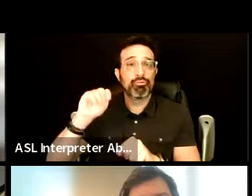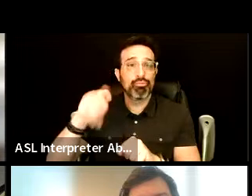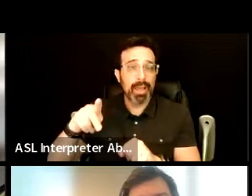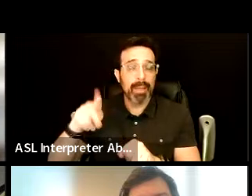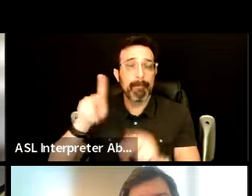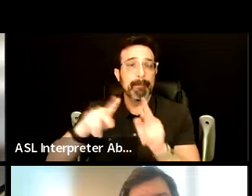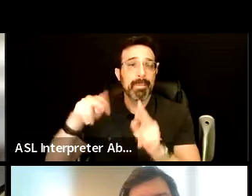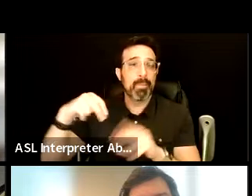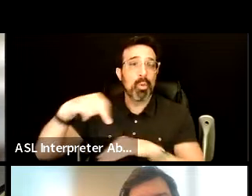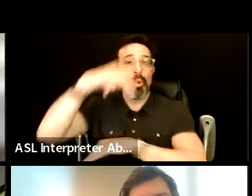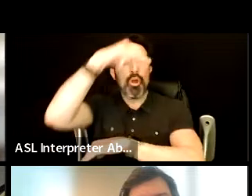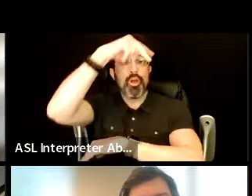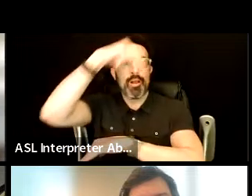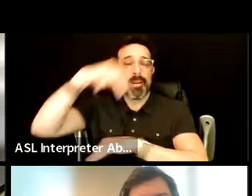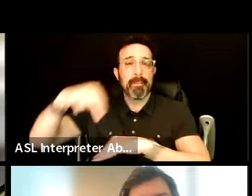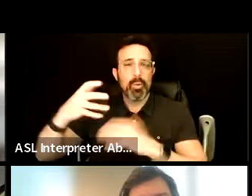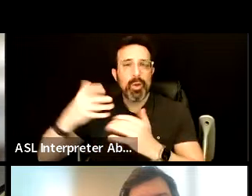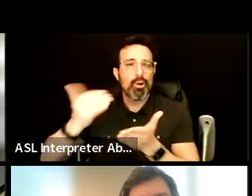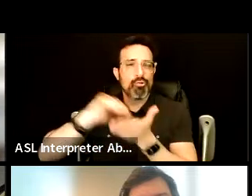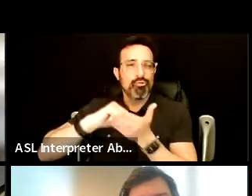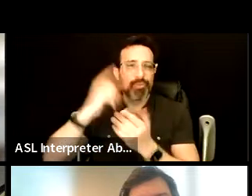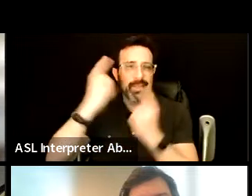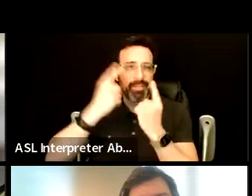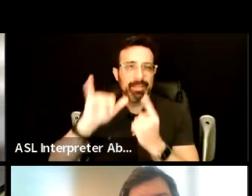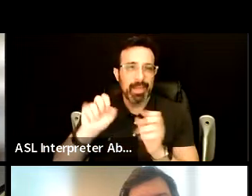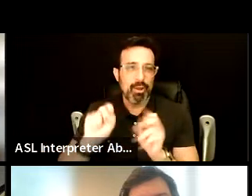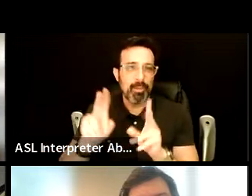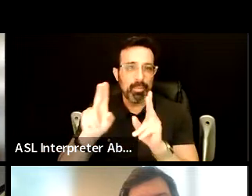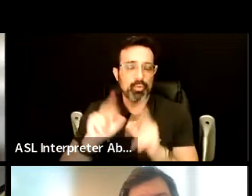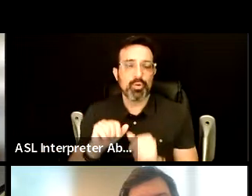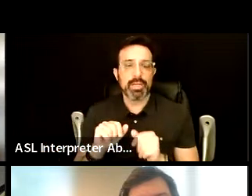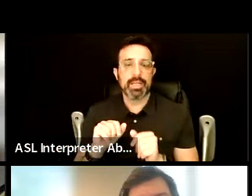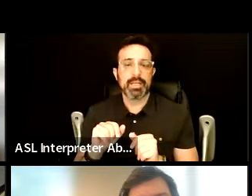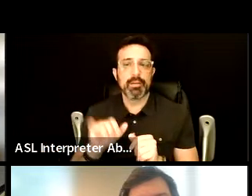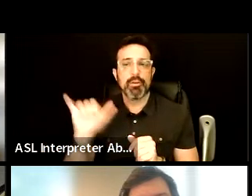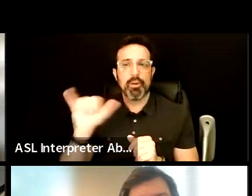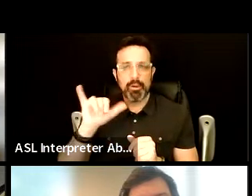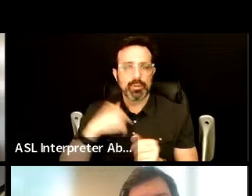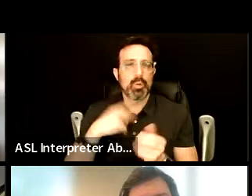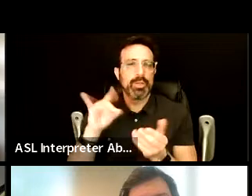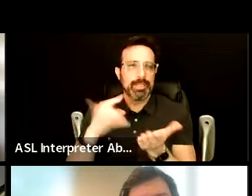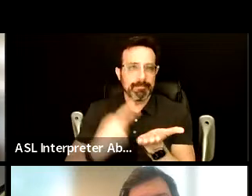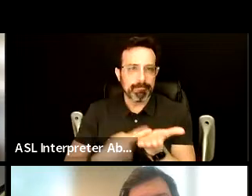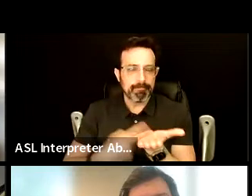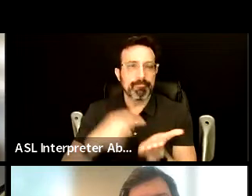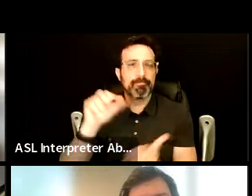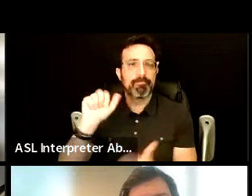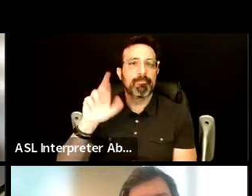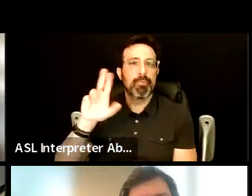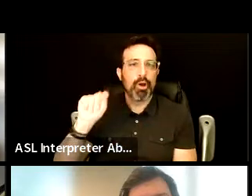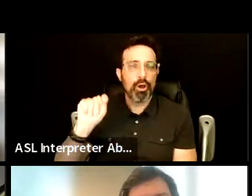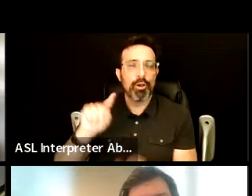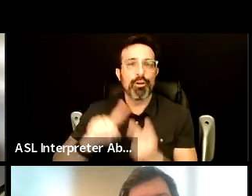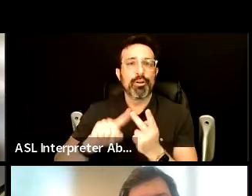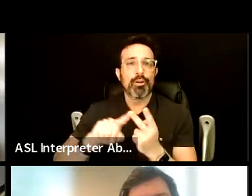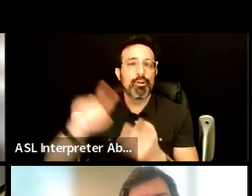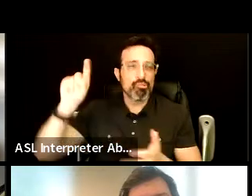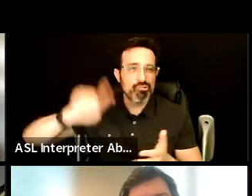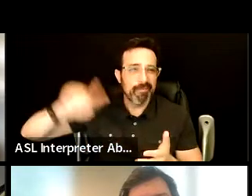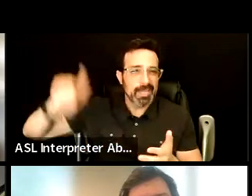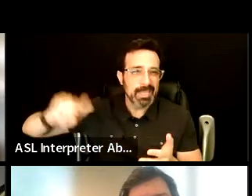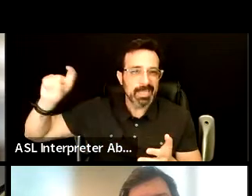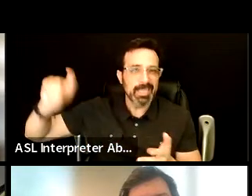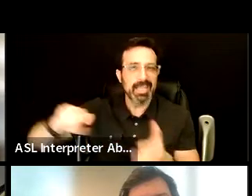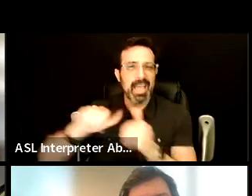up. We want to rethink that opportunity. We also talked about art. We also talked about graffiti. How do